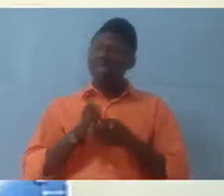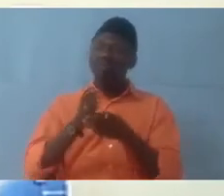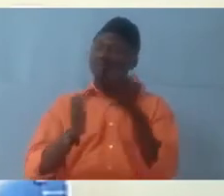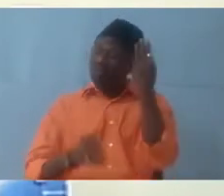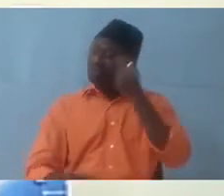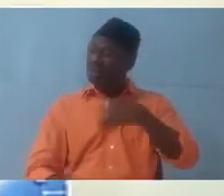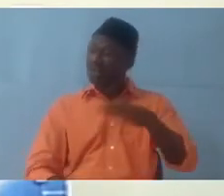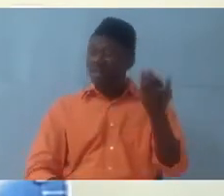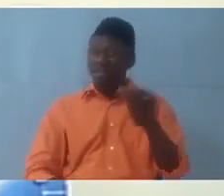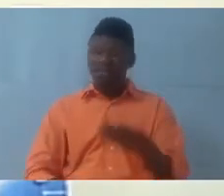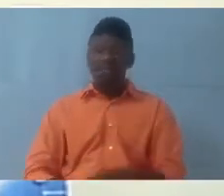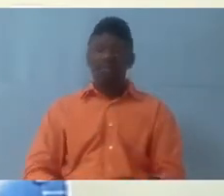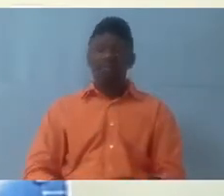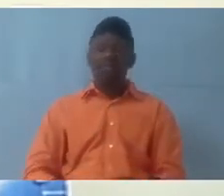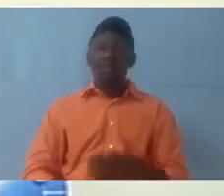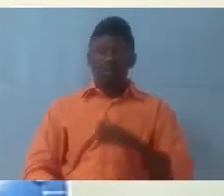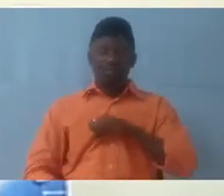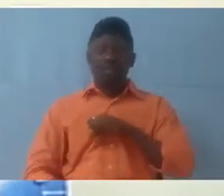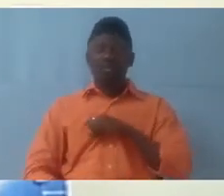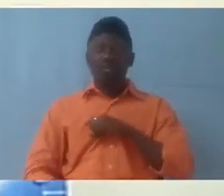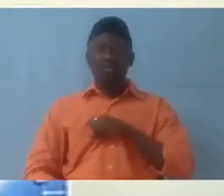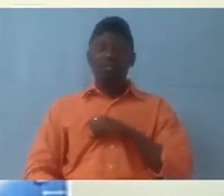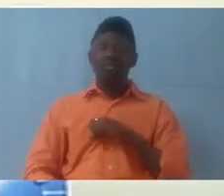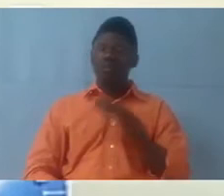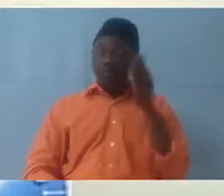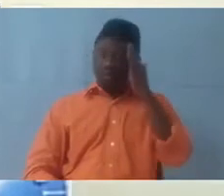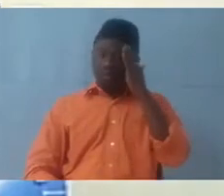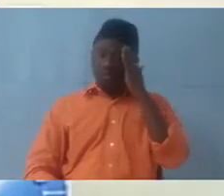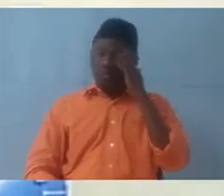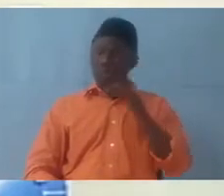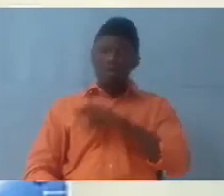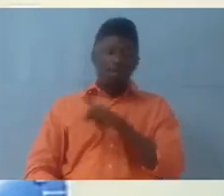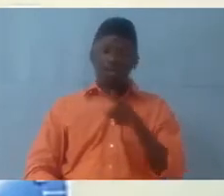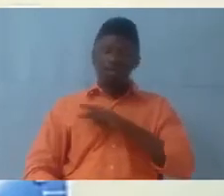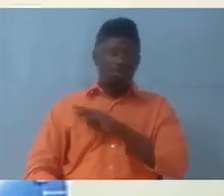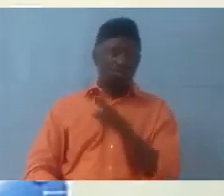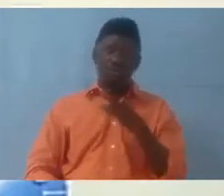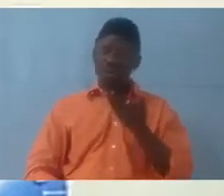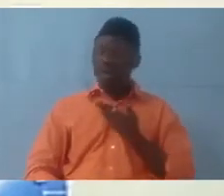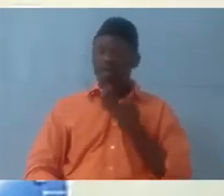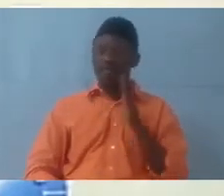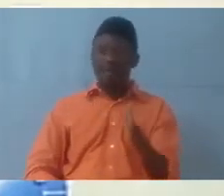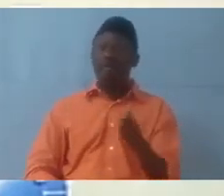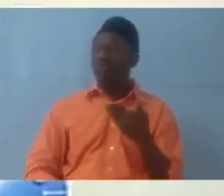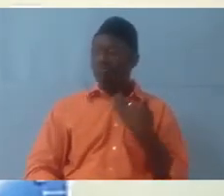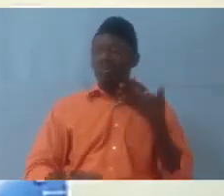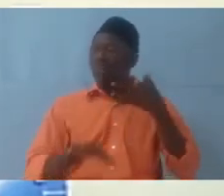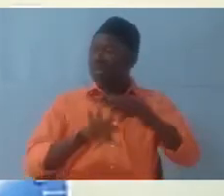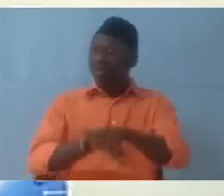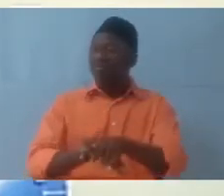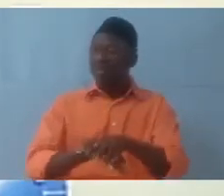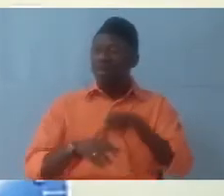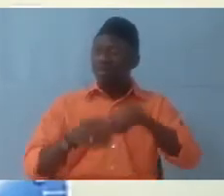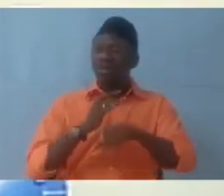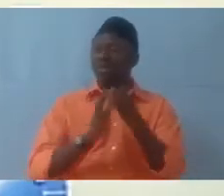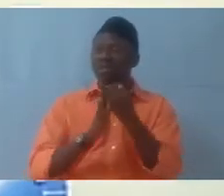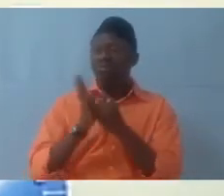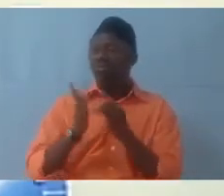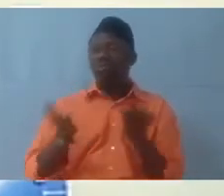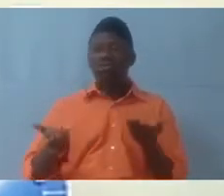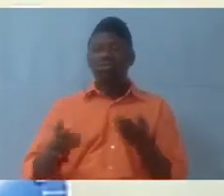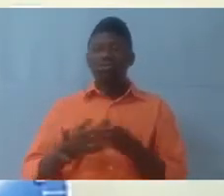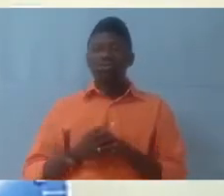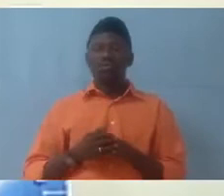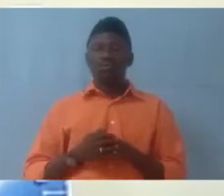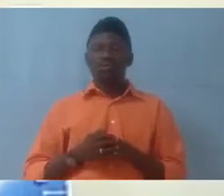sax. That he himself believed that they should not interfere. Ne mom ci bopam sax gom na waru ñoo dugal seen loxo ci mbir mi. But